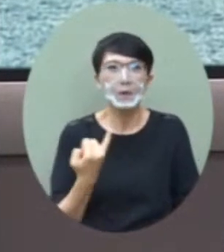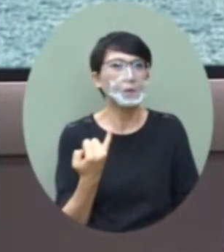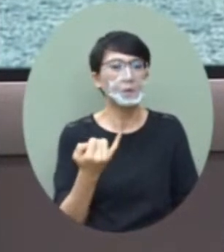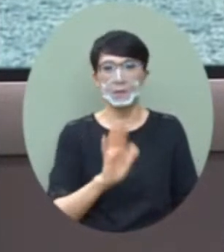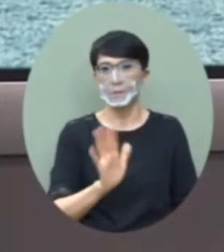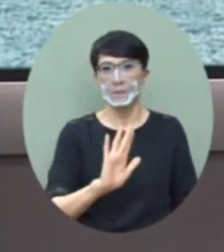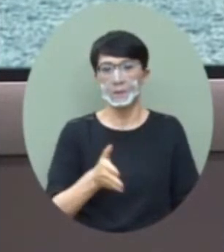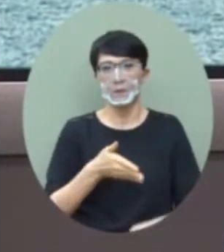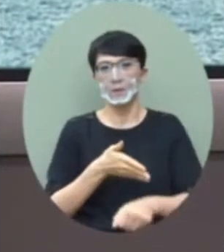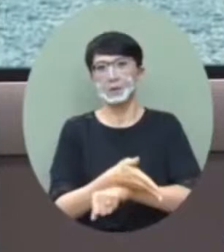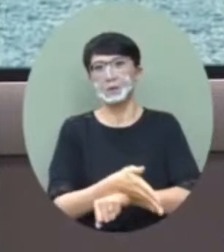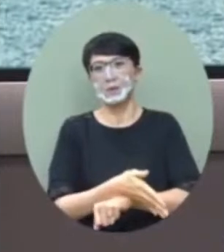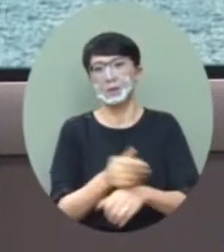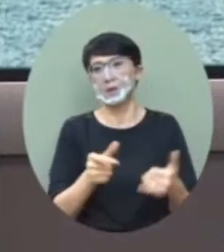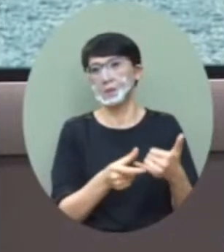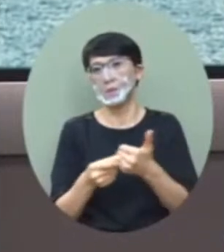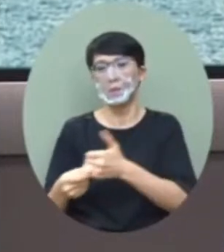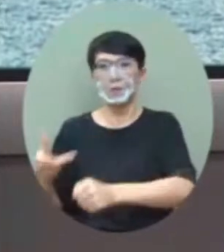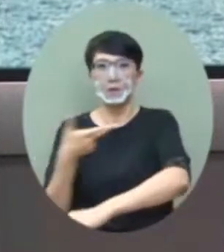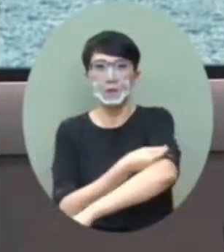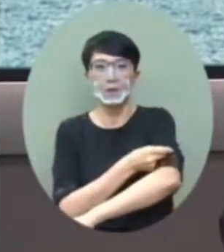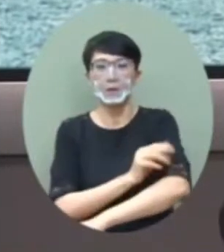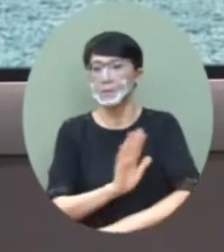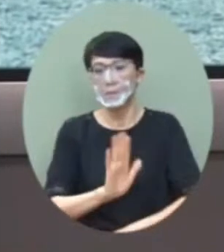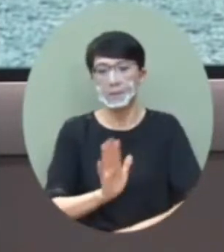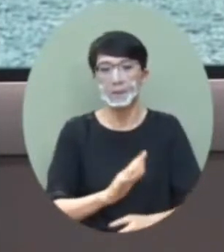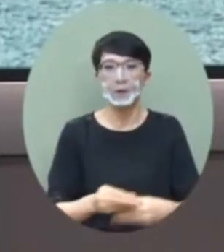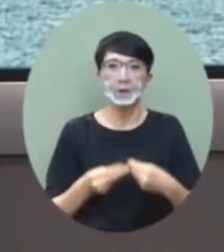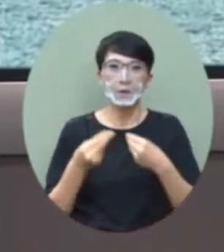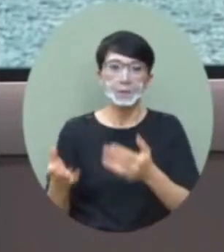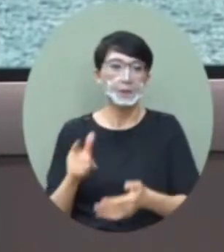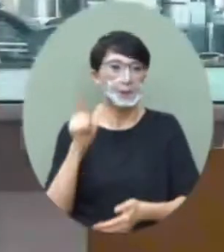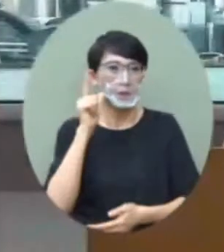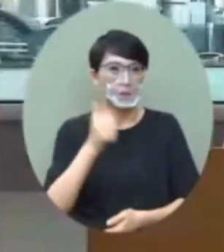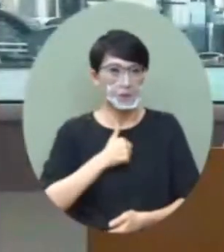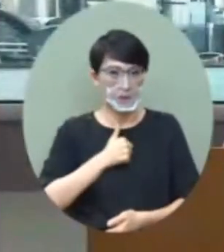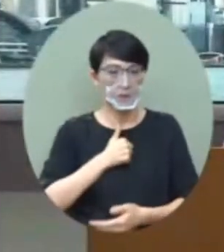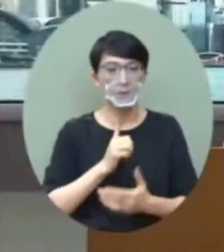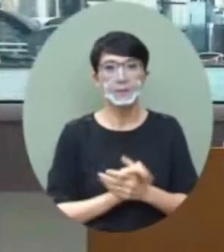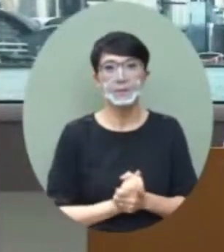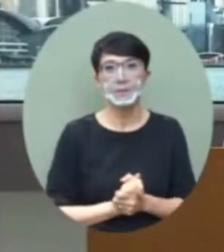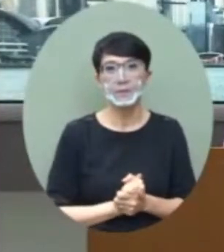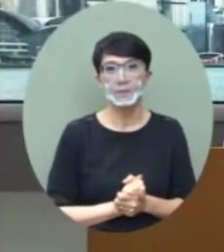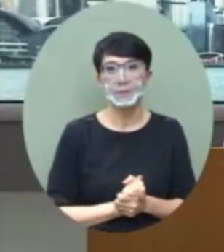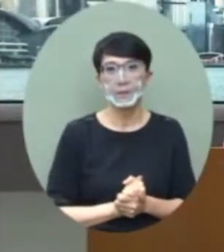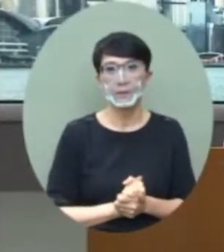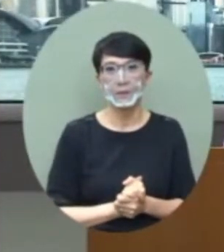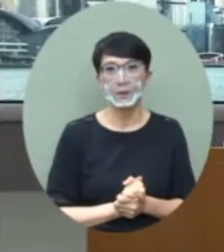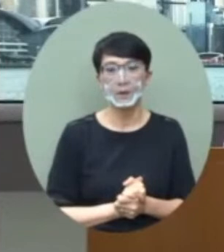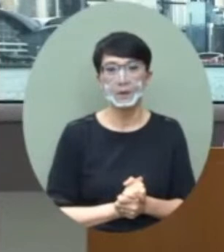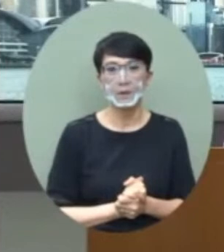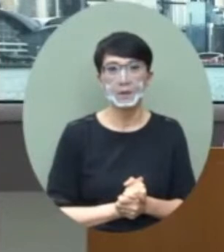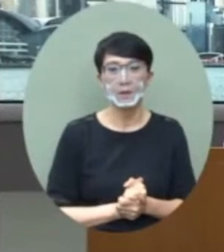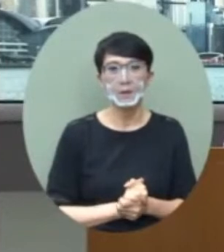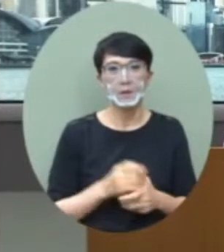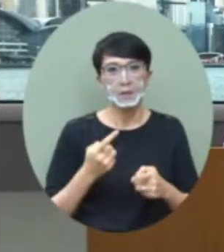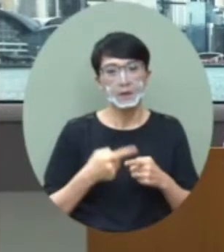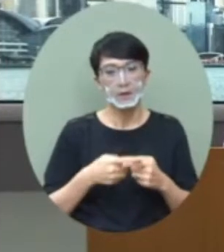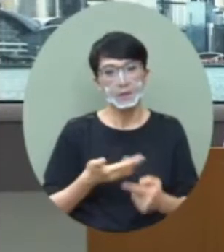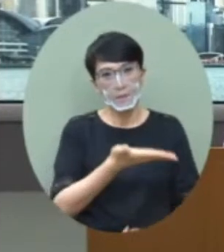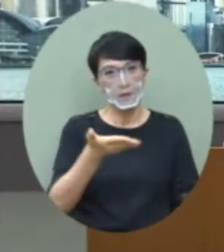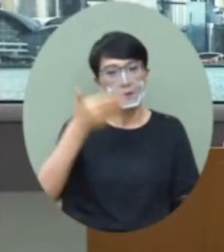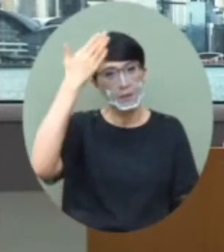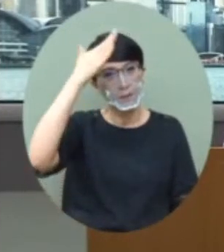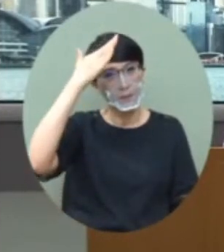We understand there's interest on the approach used by the mainland medical support team in Hong Kong. Once again, we stress